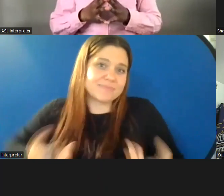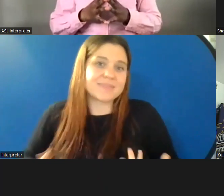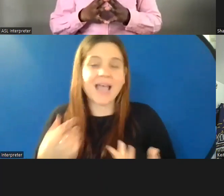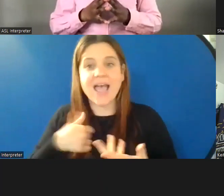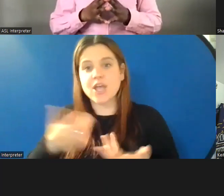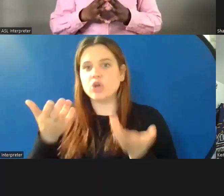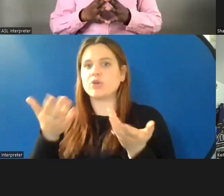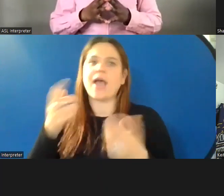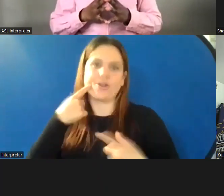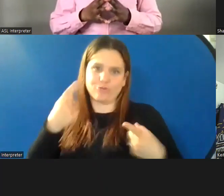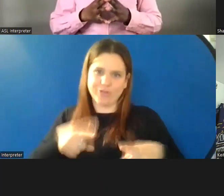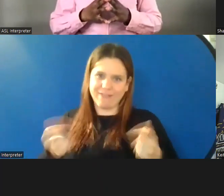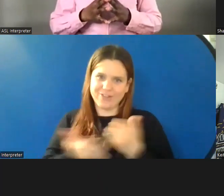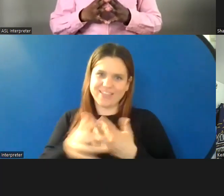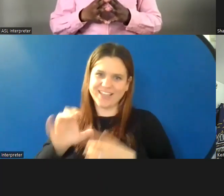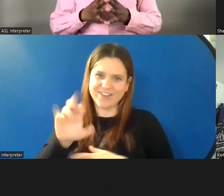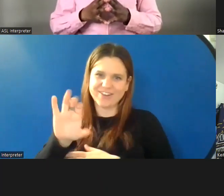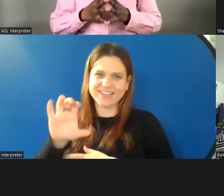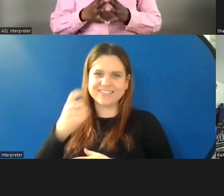said.